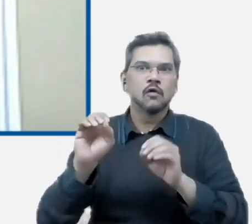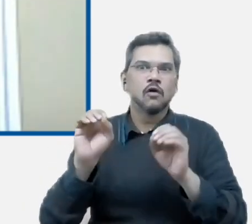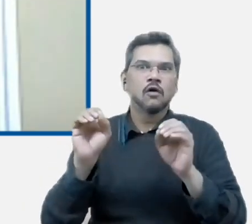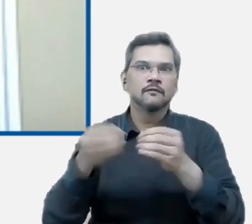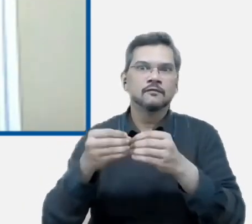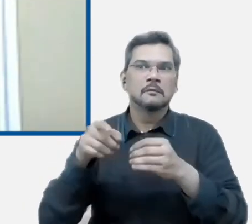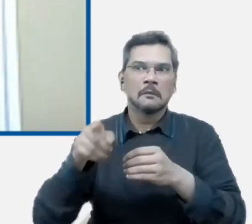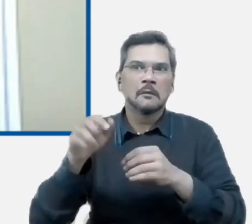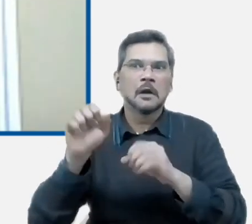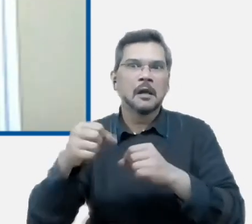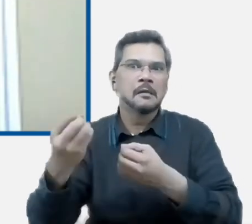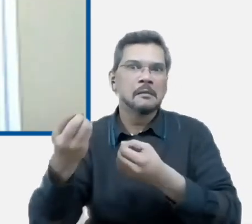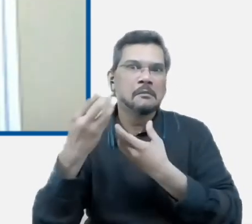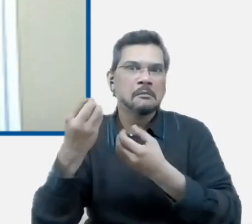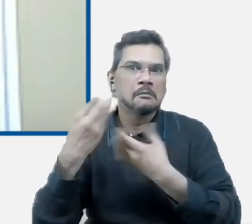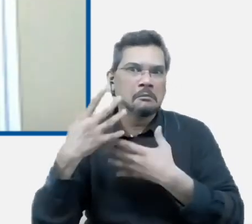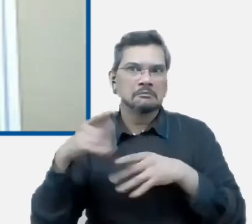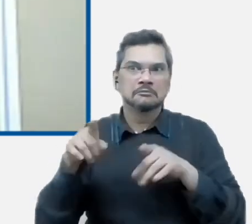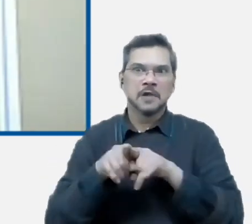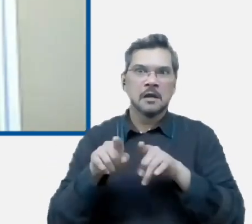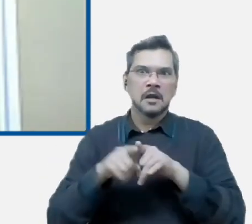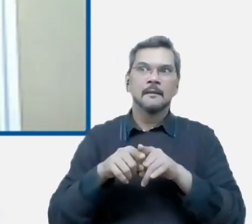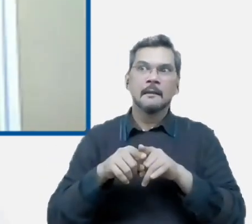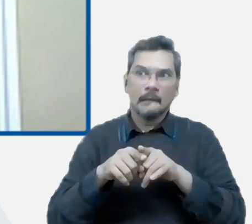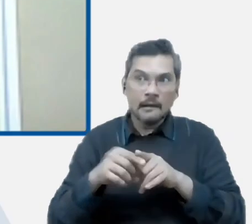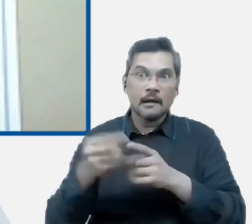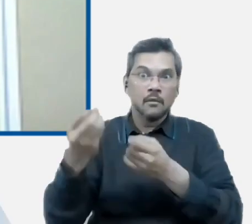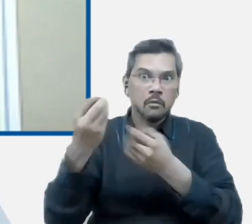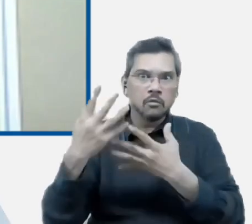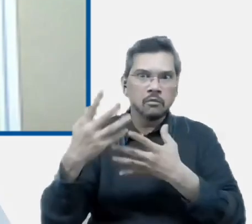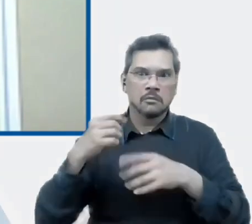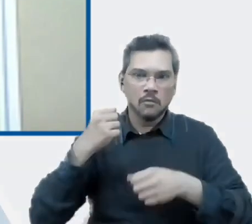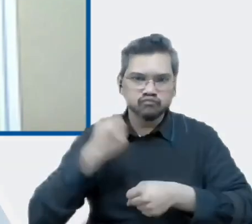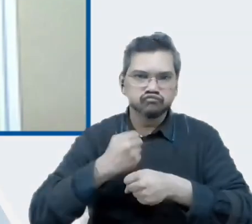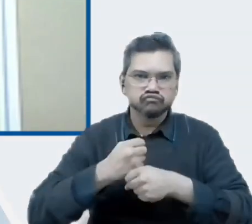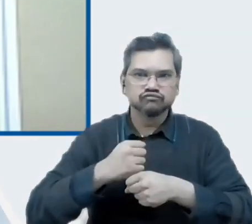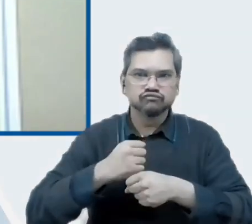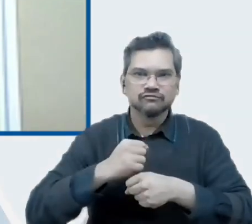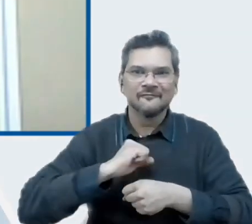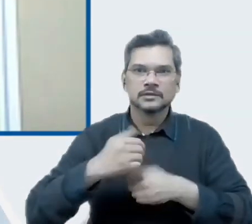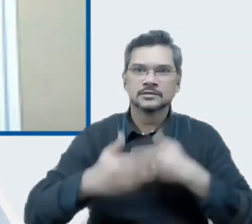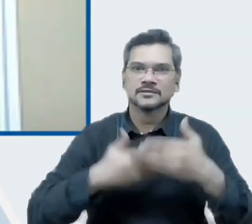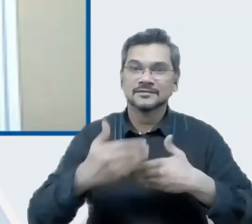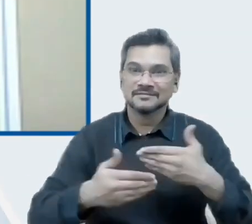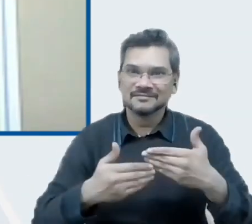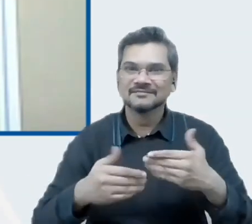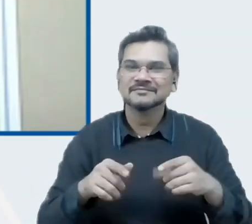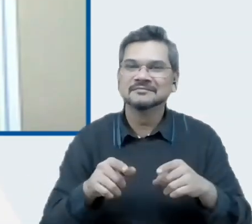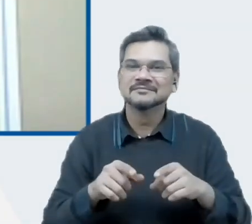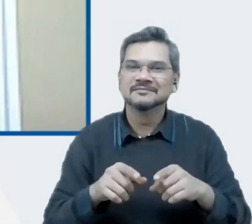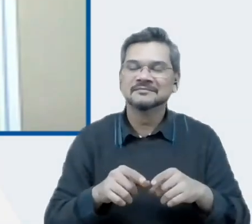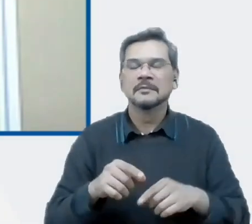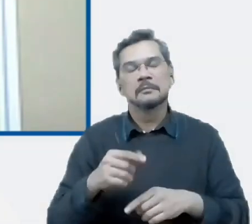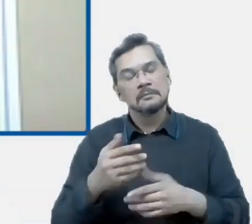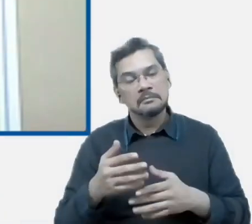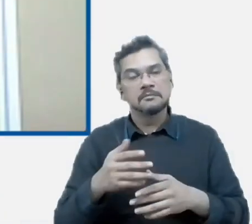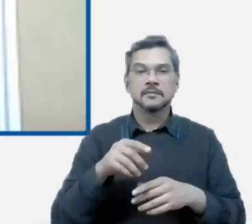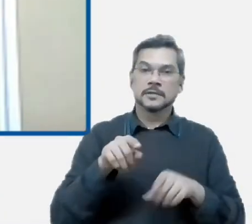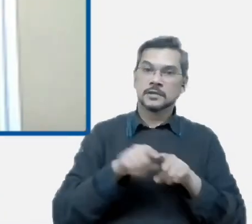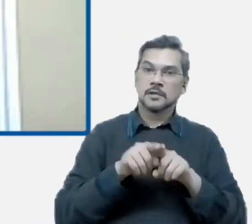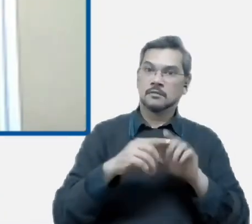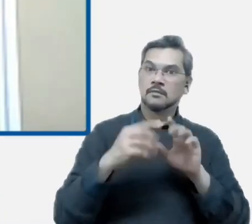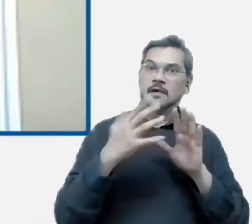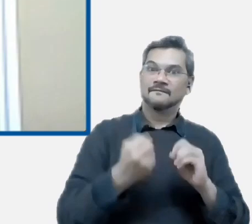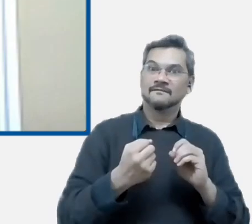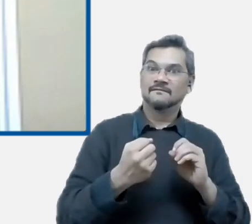that. And there is also in South Africa a national guideline on risk assessment that was produced by the National Disaster